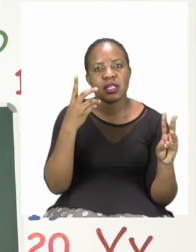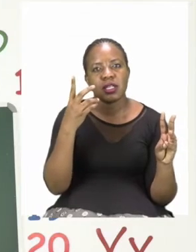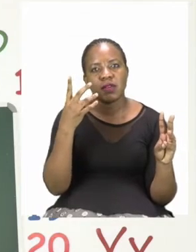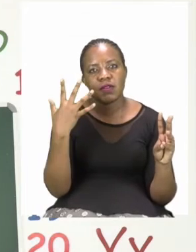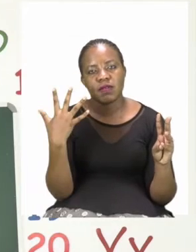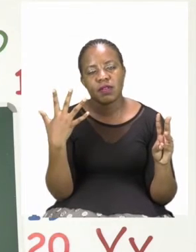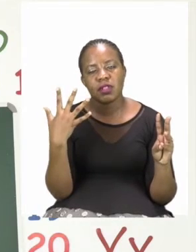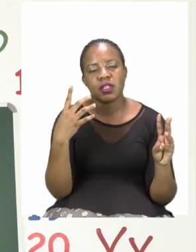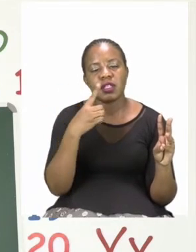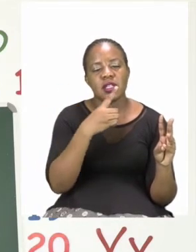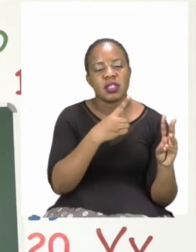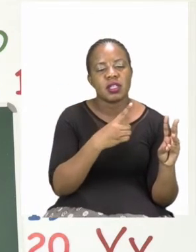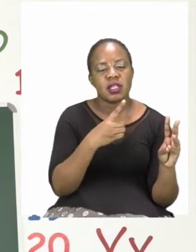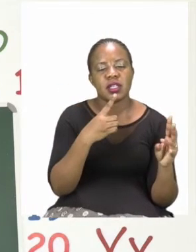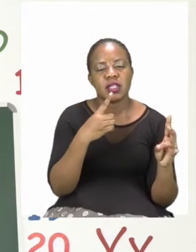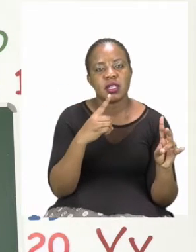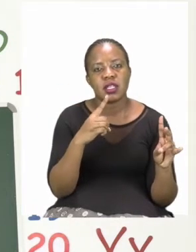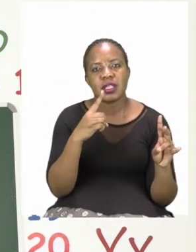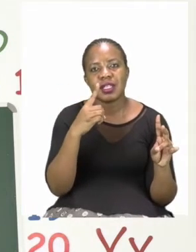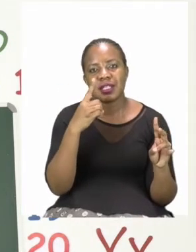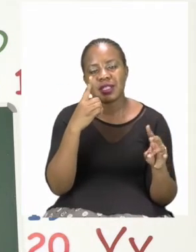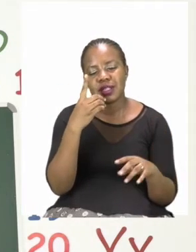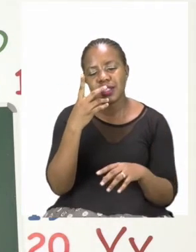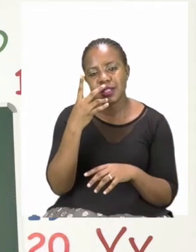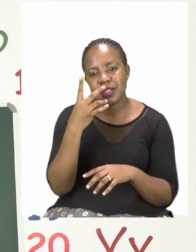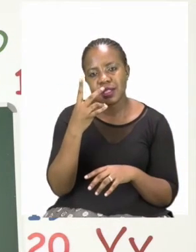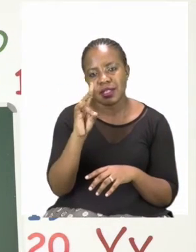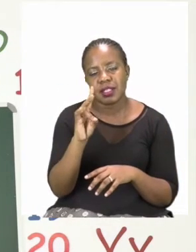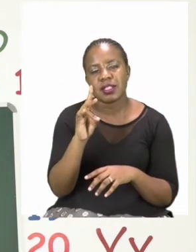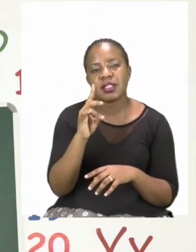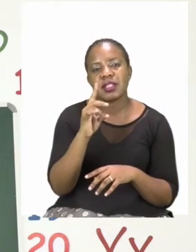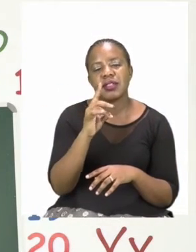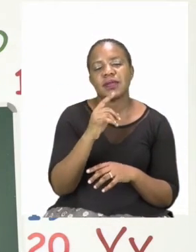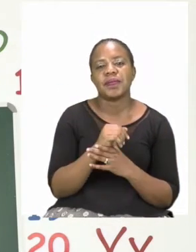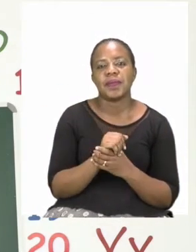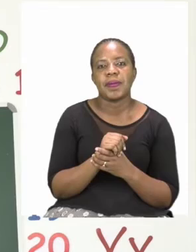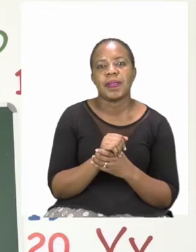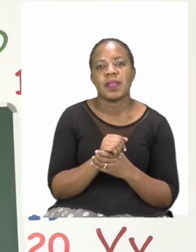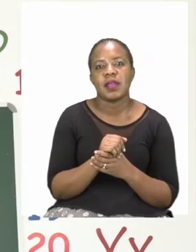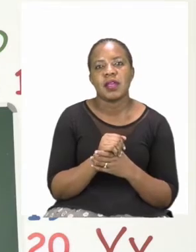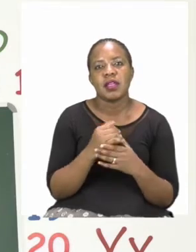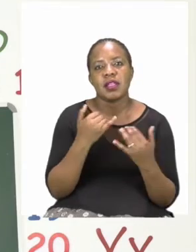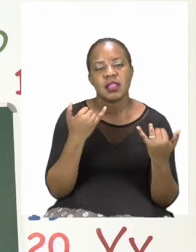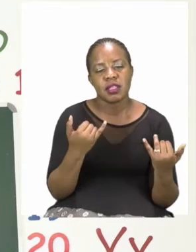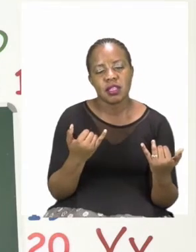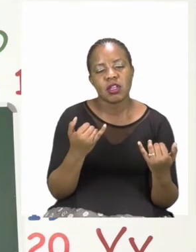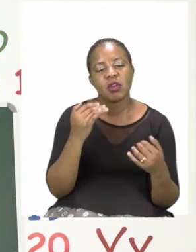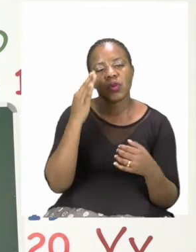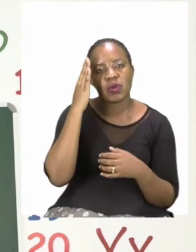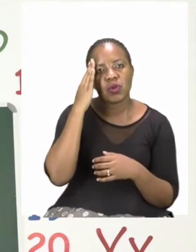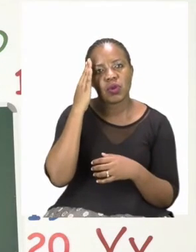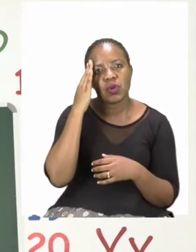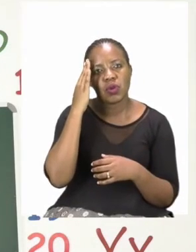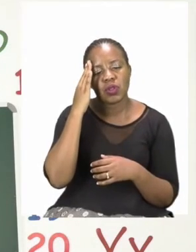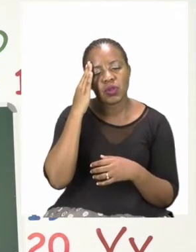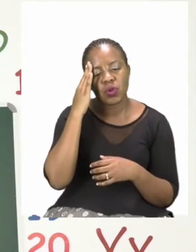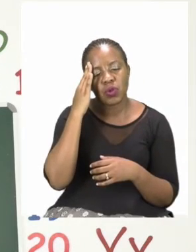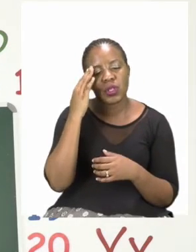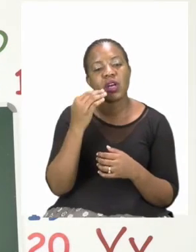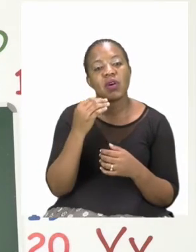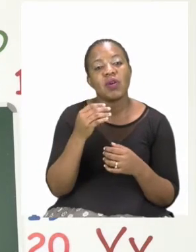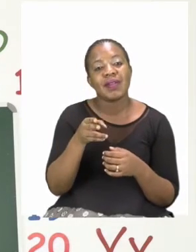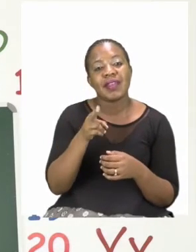16, 17. So we know that our answer is